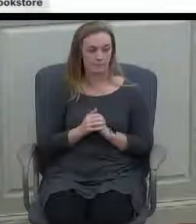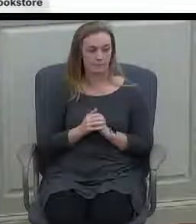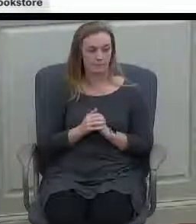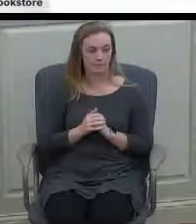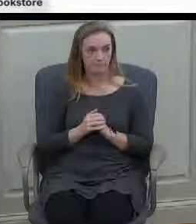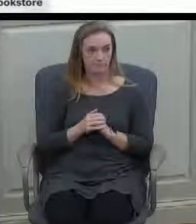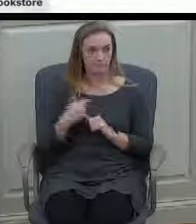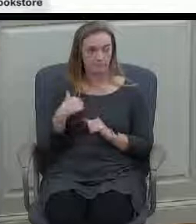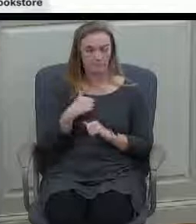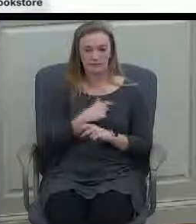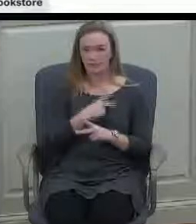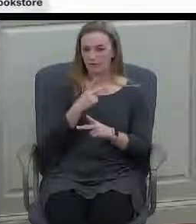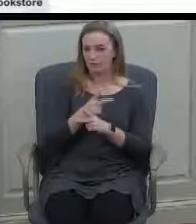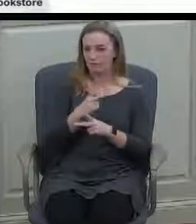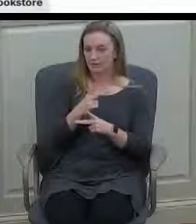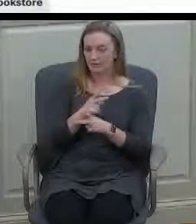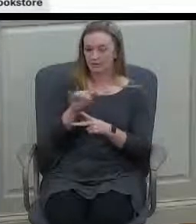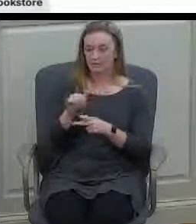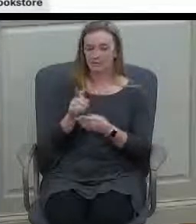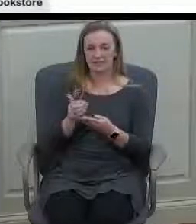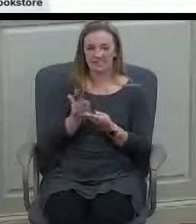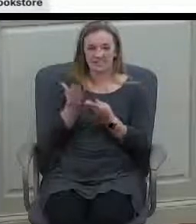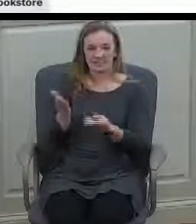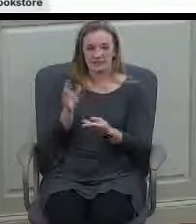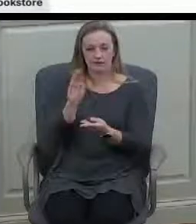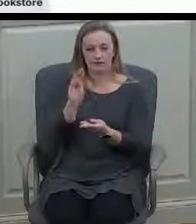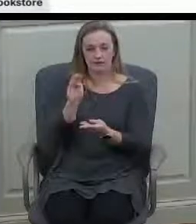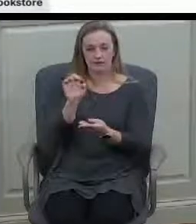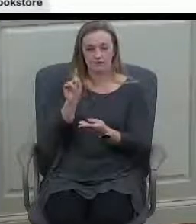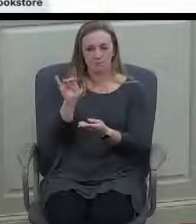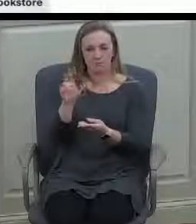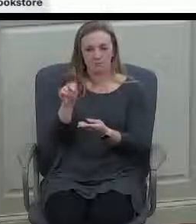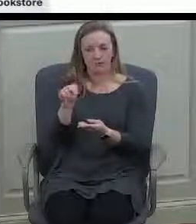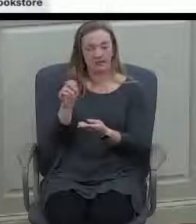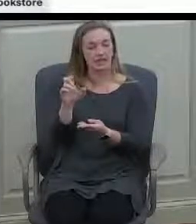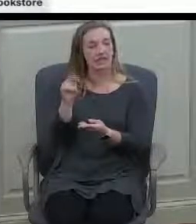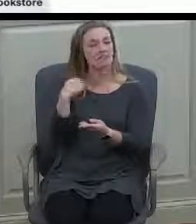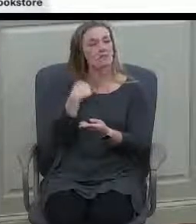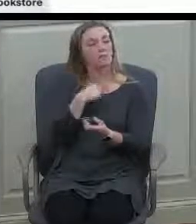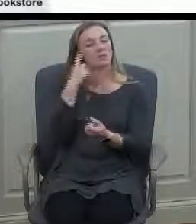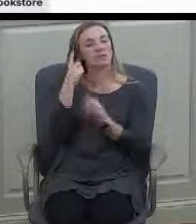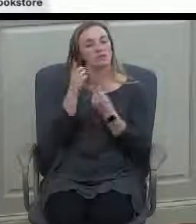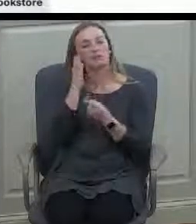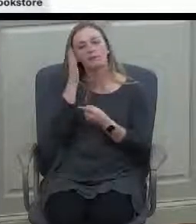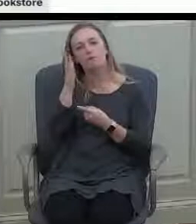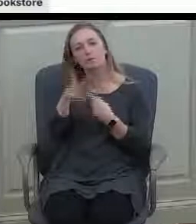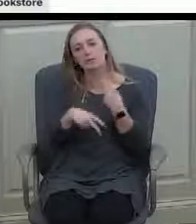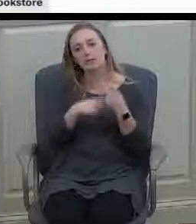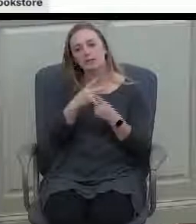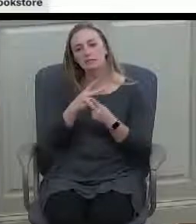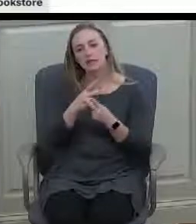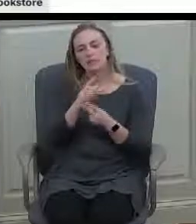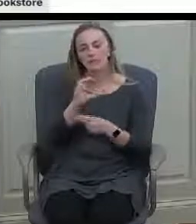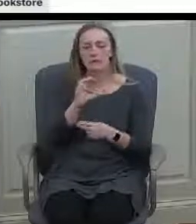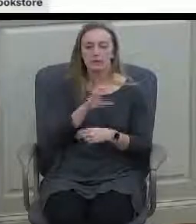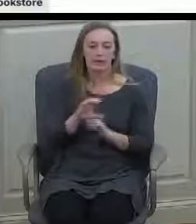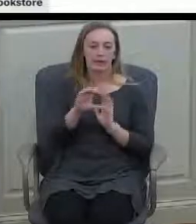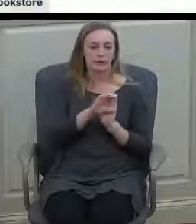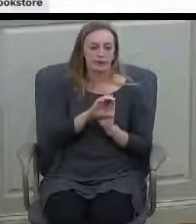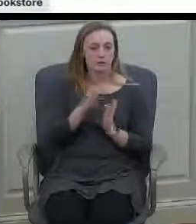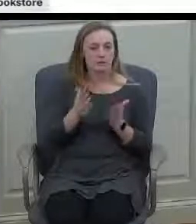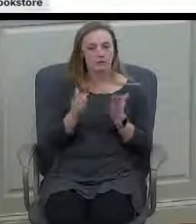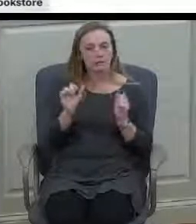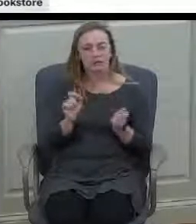We've maintained that delivery median and even thought about in the future in our planning phases what type of character we might